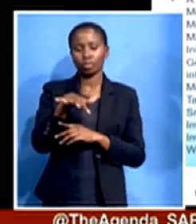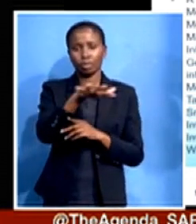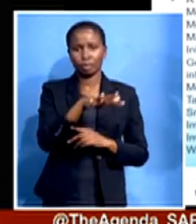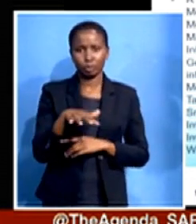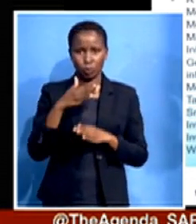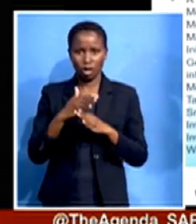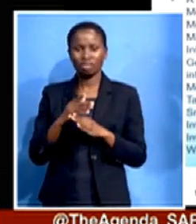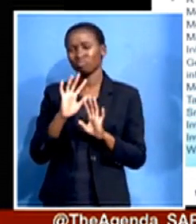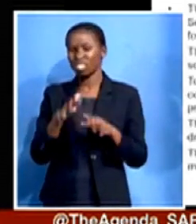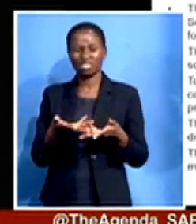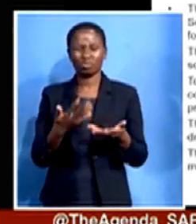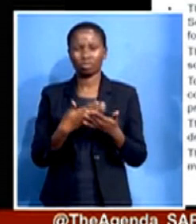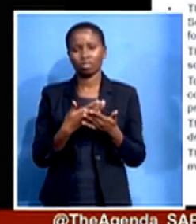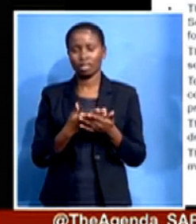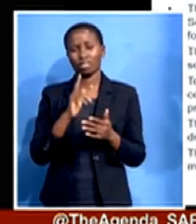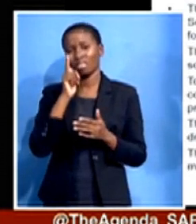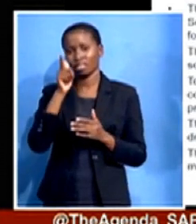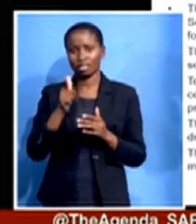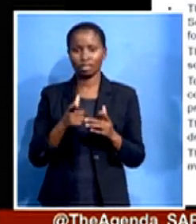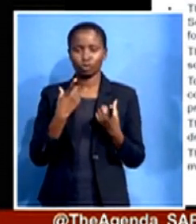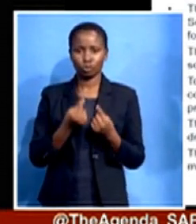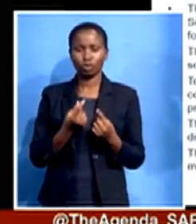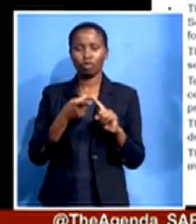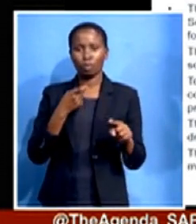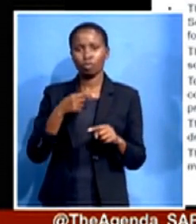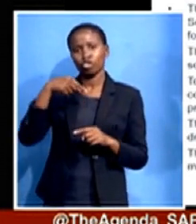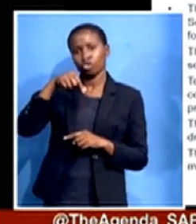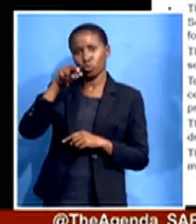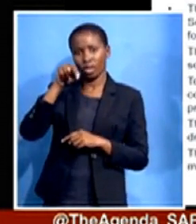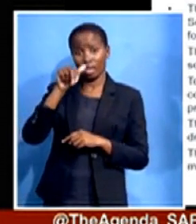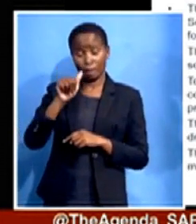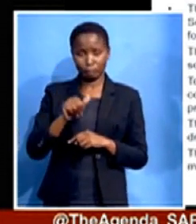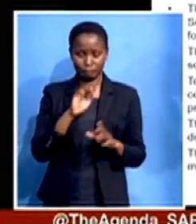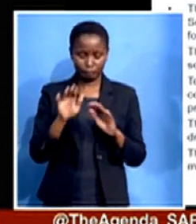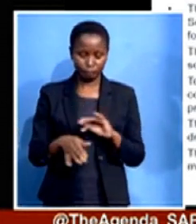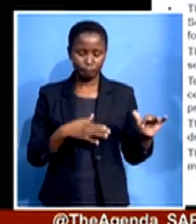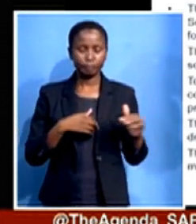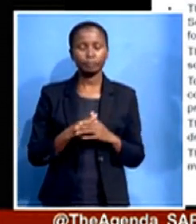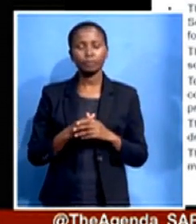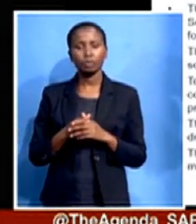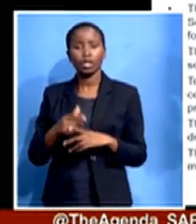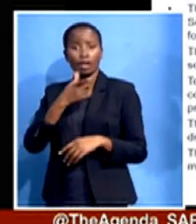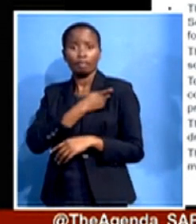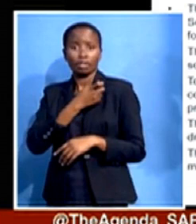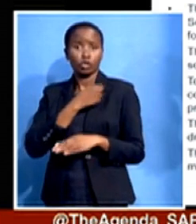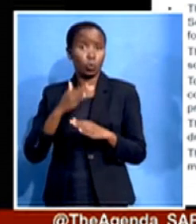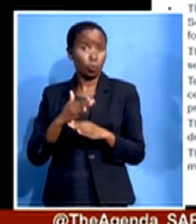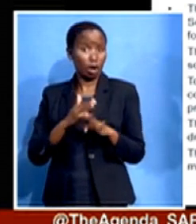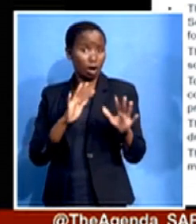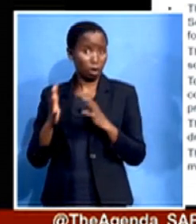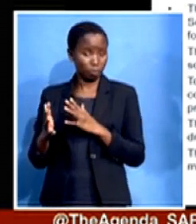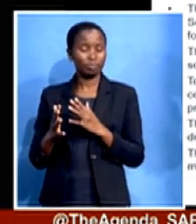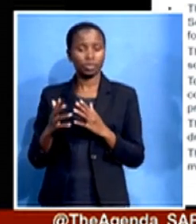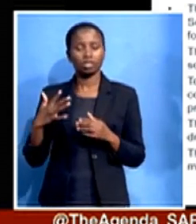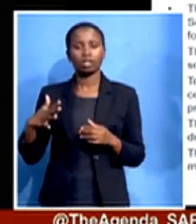during the Q&A. Now, on the vaccine work, I just want to indicate one initiative, and it's one of